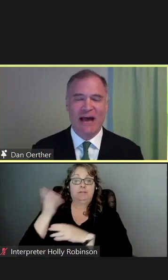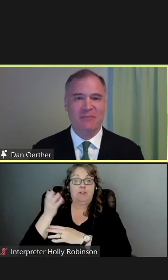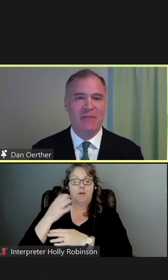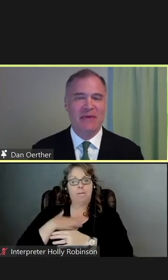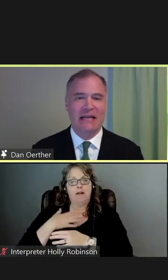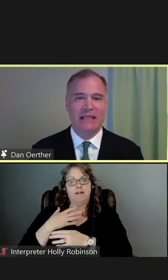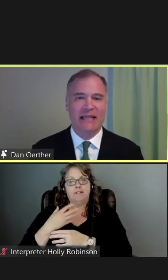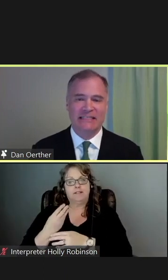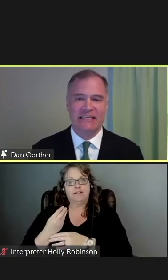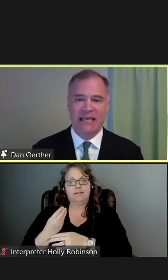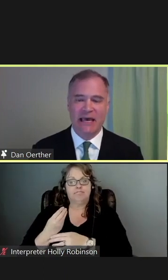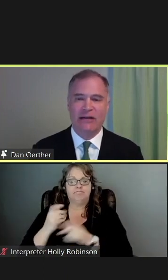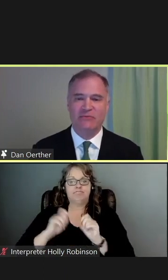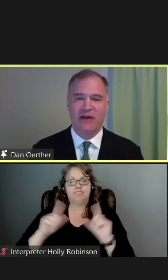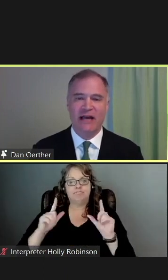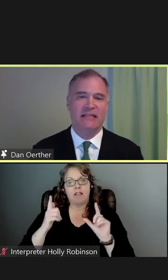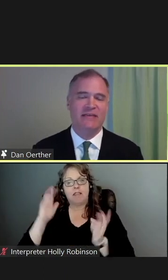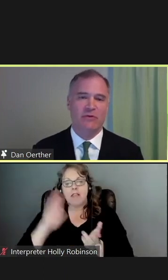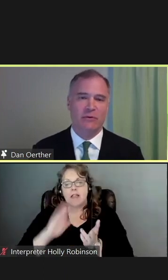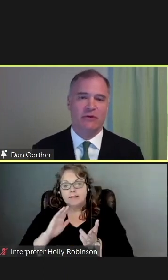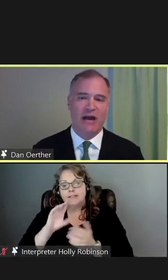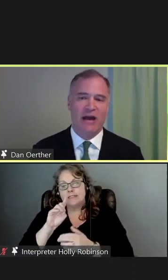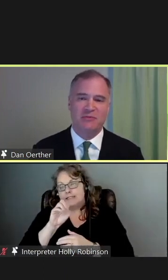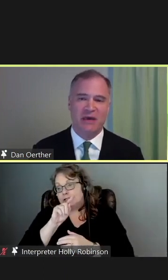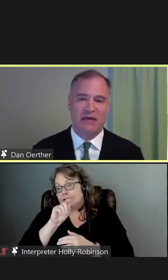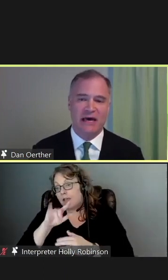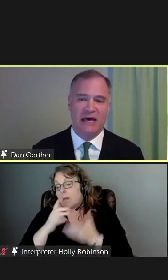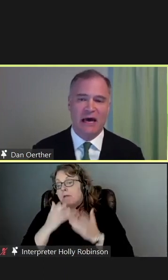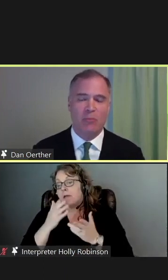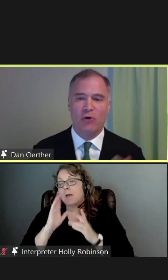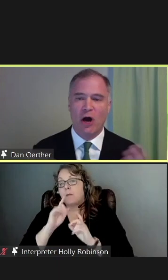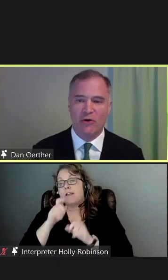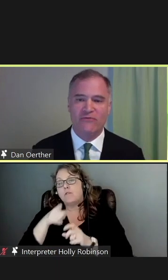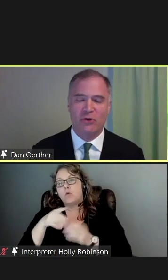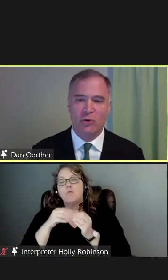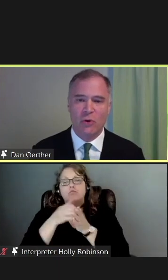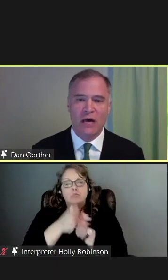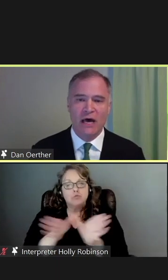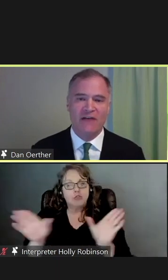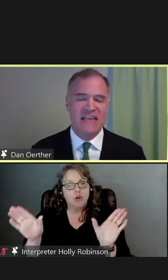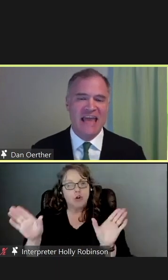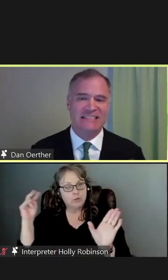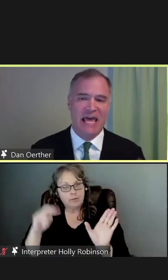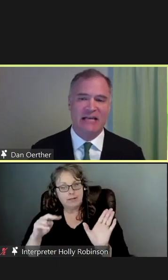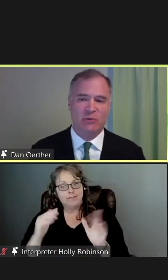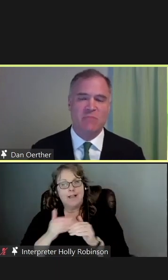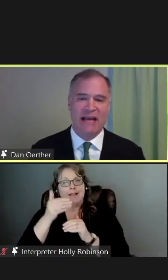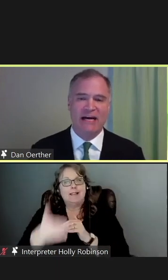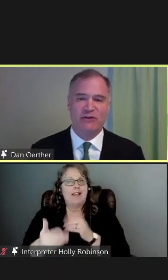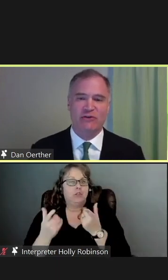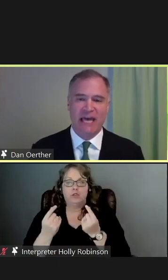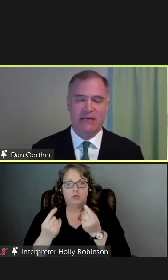perhaps maybe a little less detailed, and I'm trying to leave you with perhaps maybe a broader view of next things we